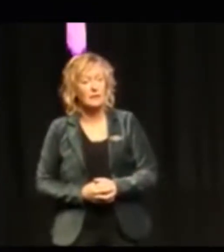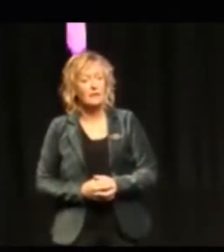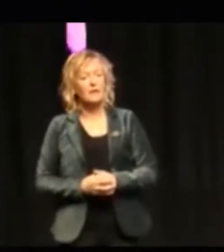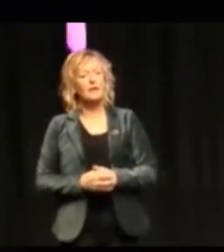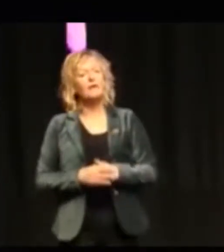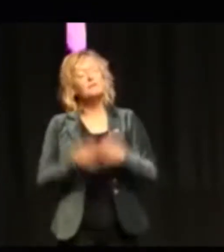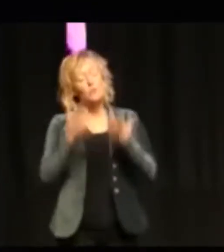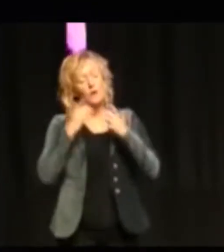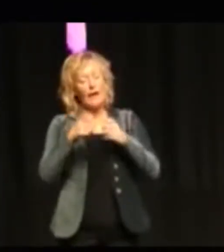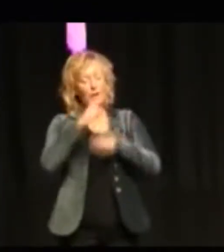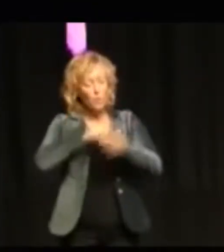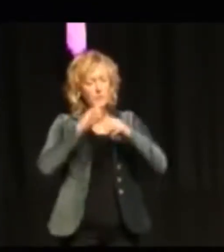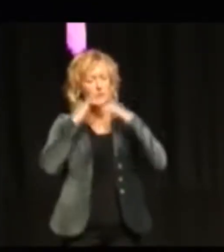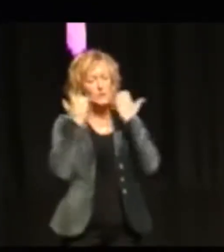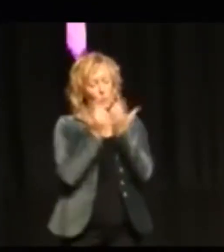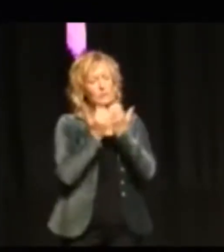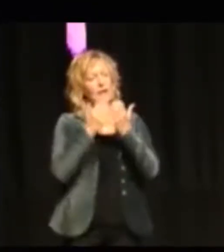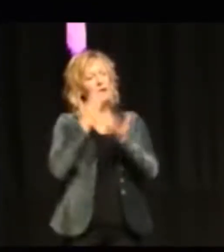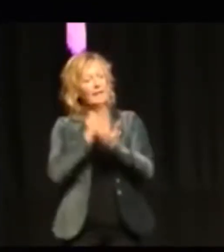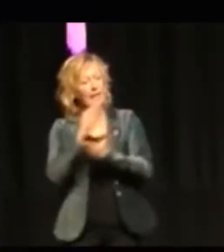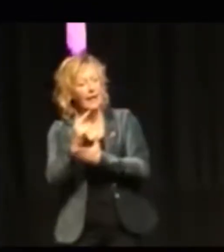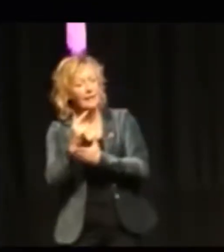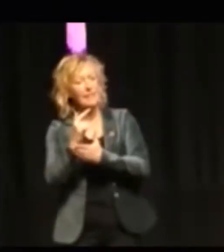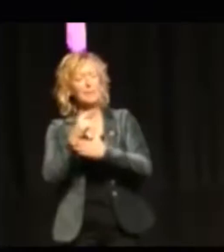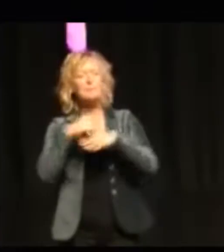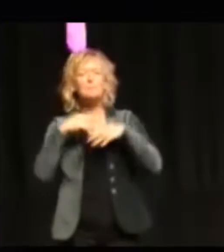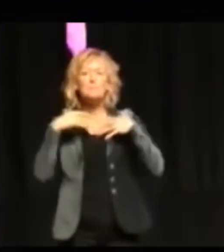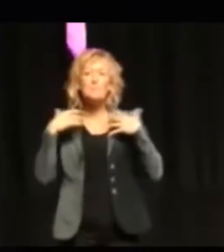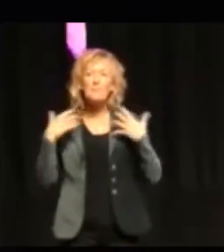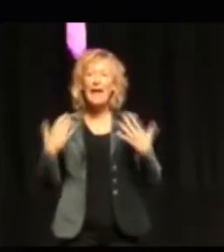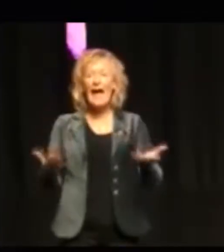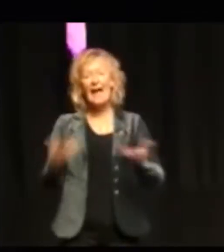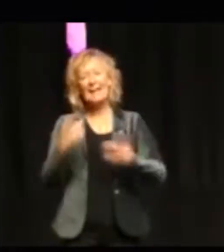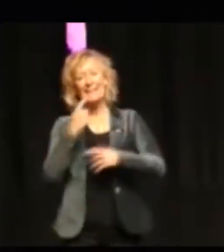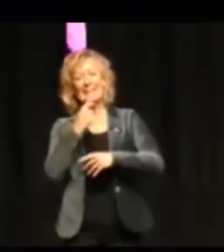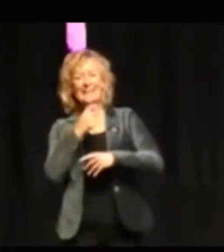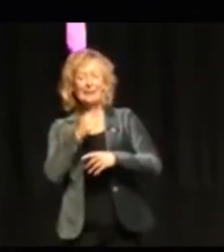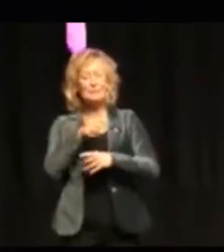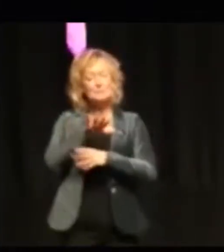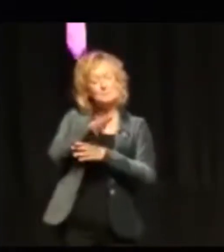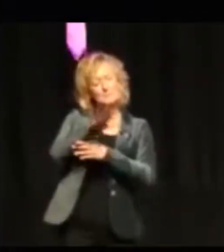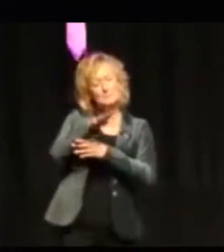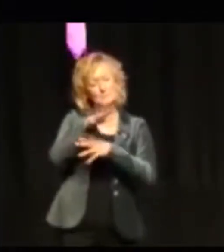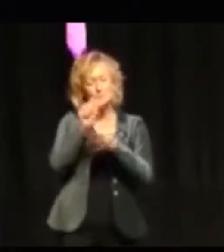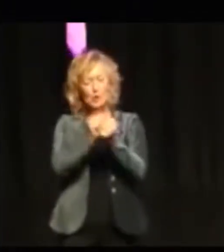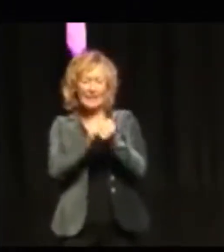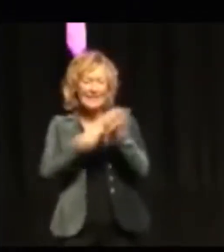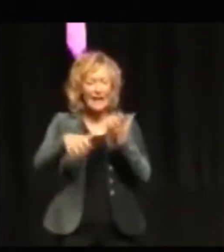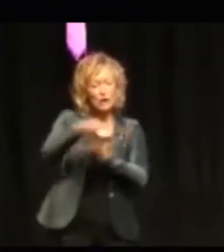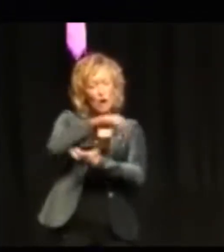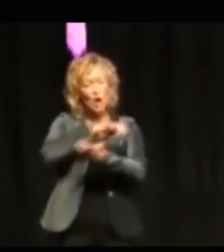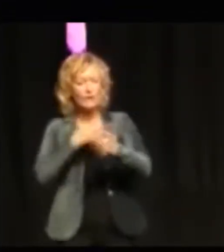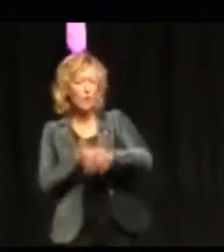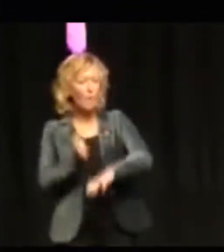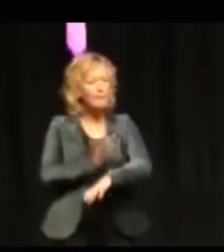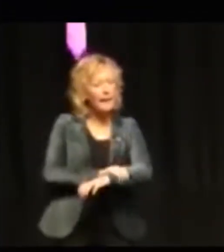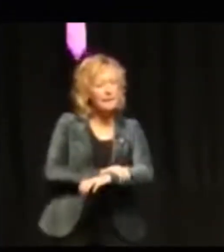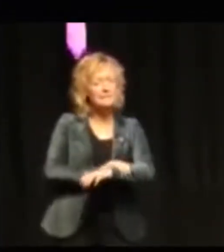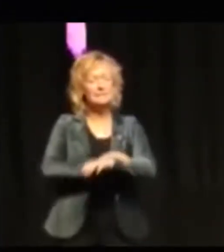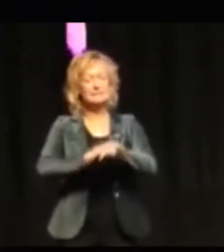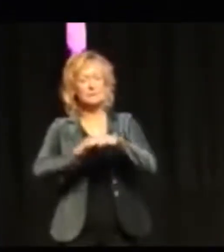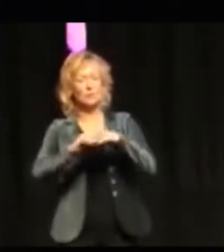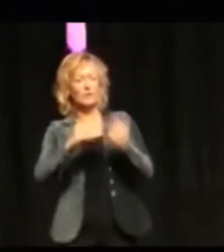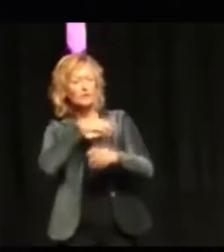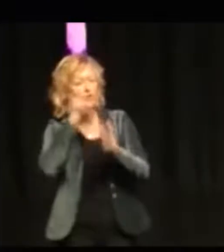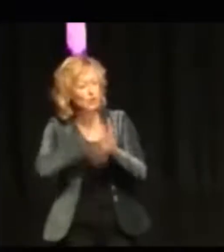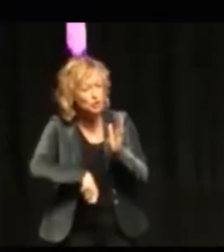that economic social rights aren't just some sort of vague thing that are messy and complicated and expensive